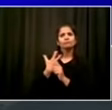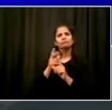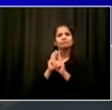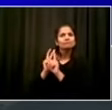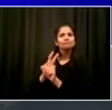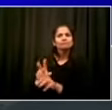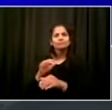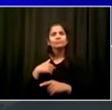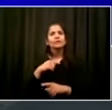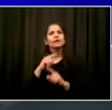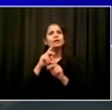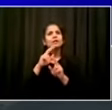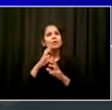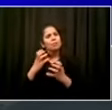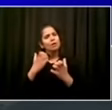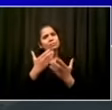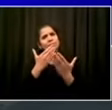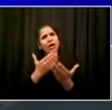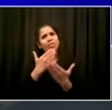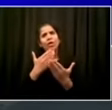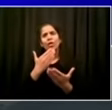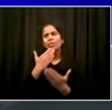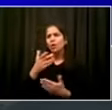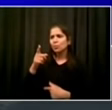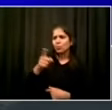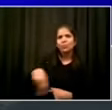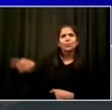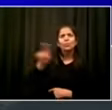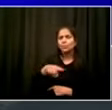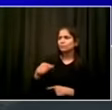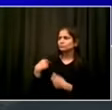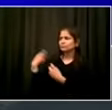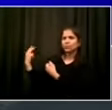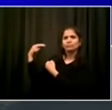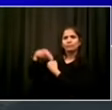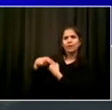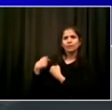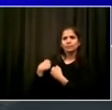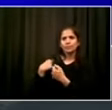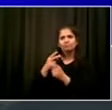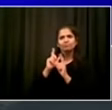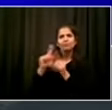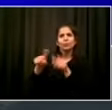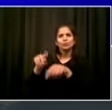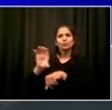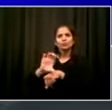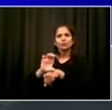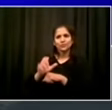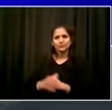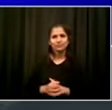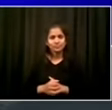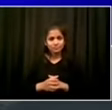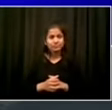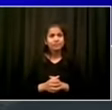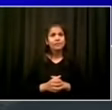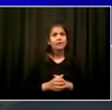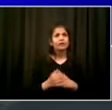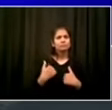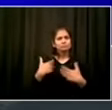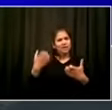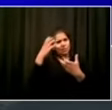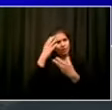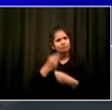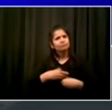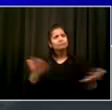the city budget. But I want to make a statement of principle right now that based on the suggestions of the caucus, based on the work